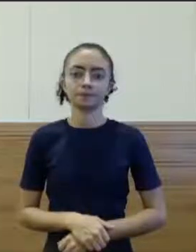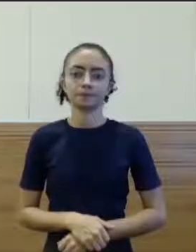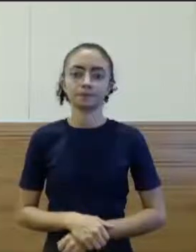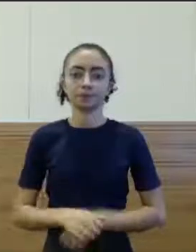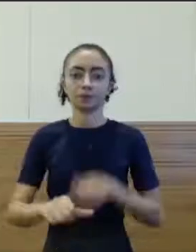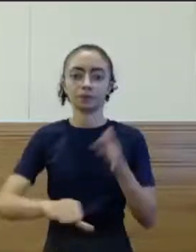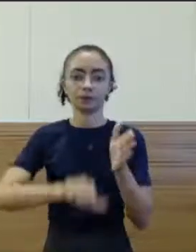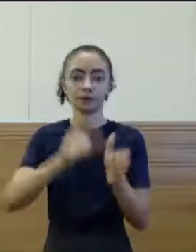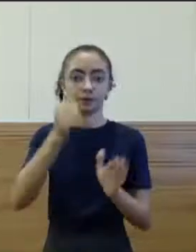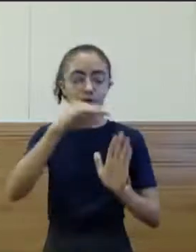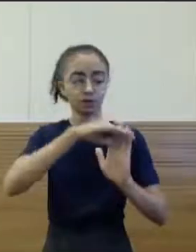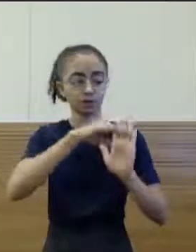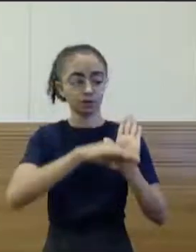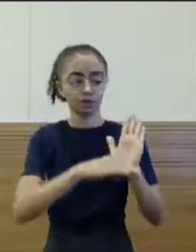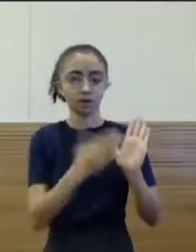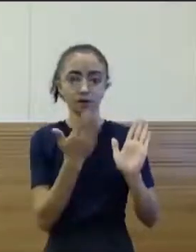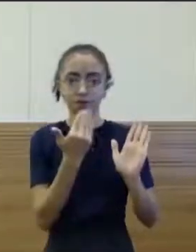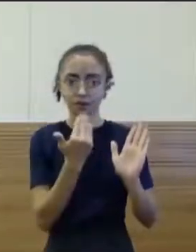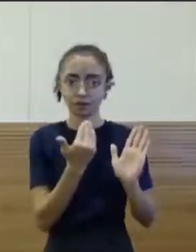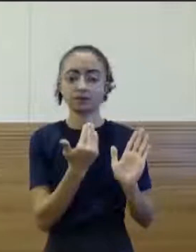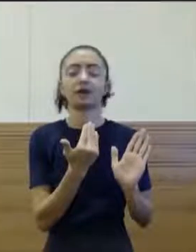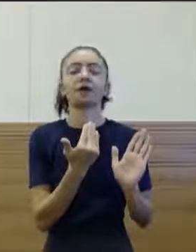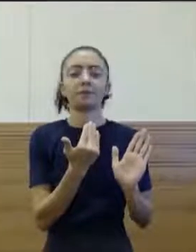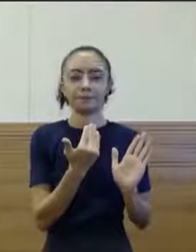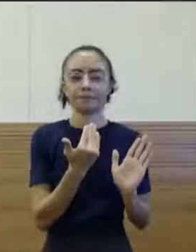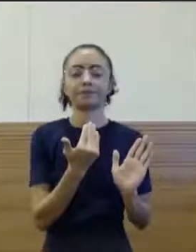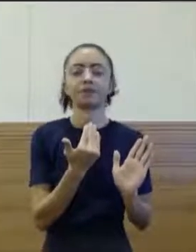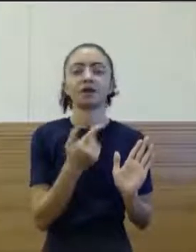So our first dietary guidelines